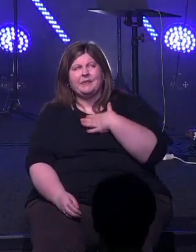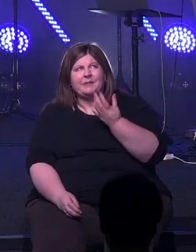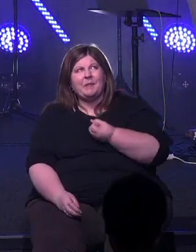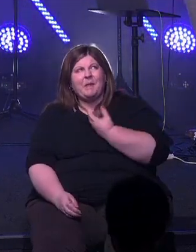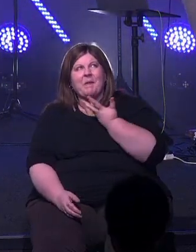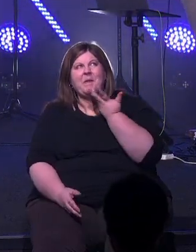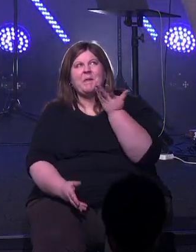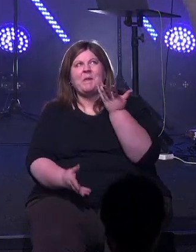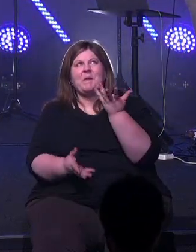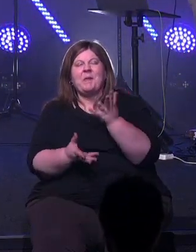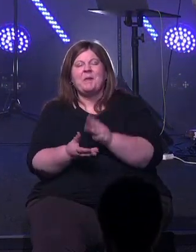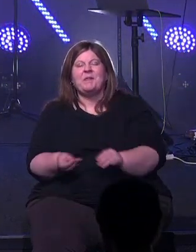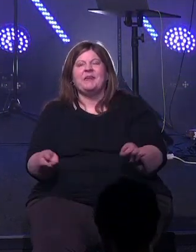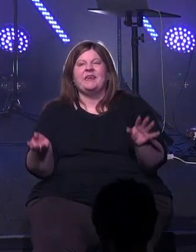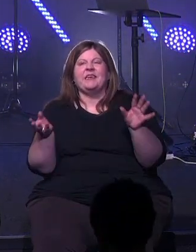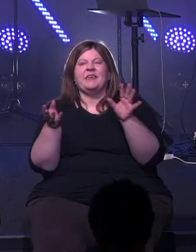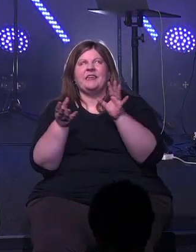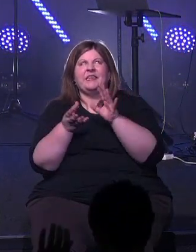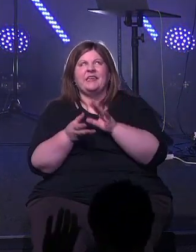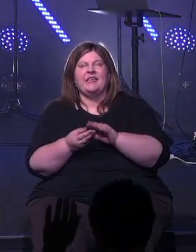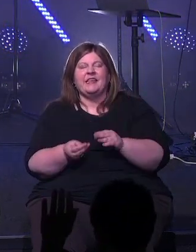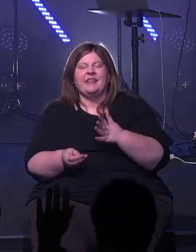my story,